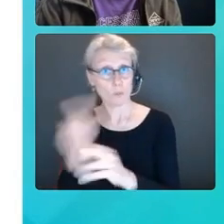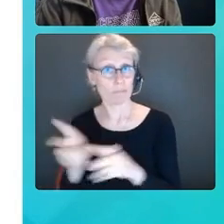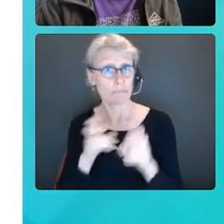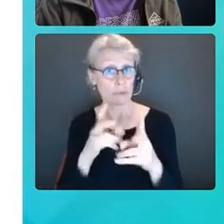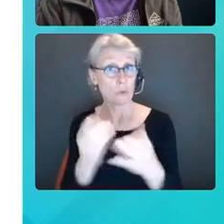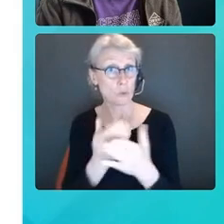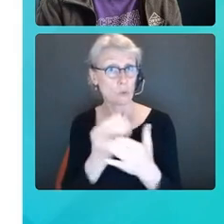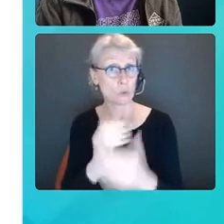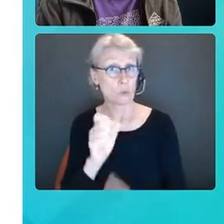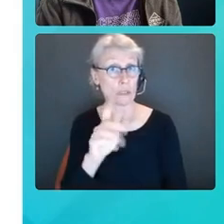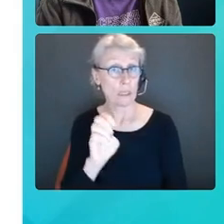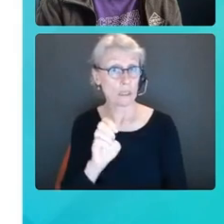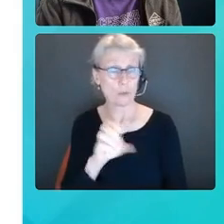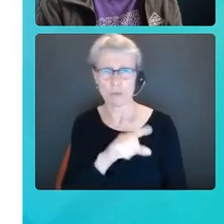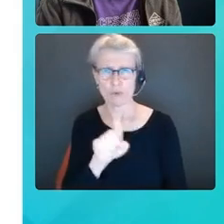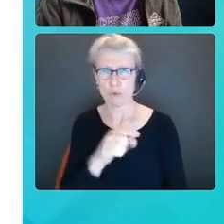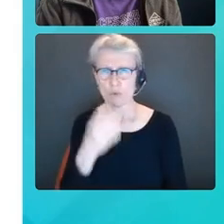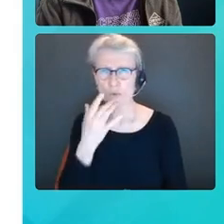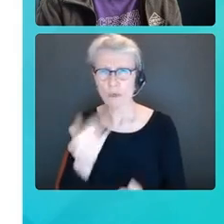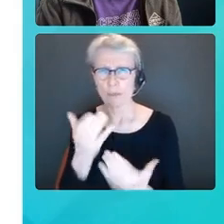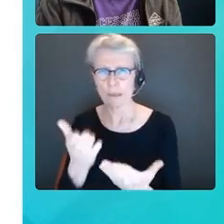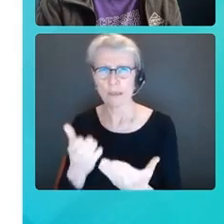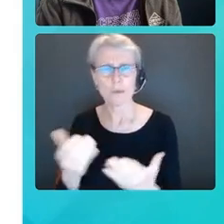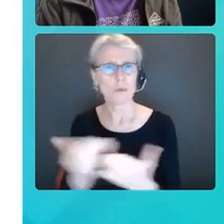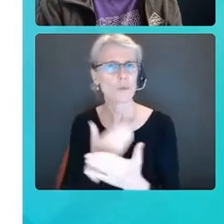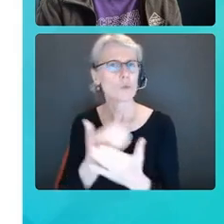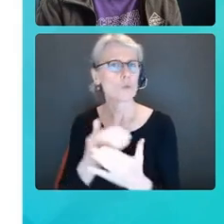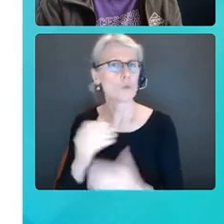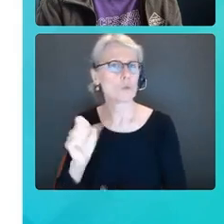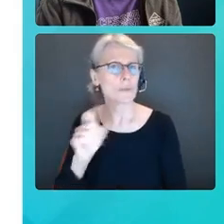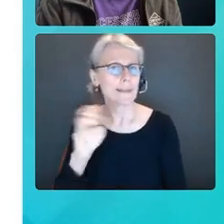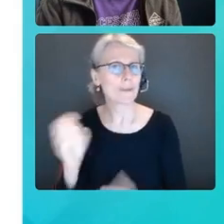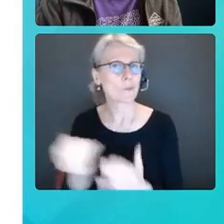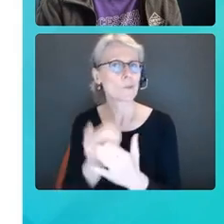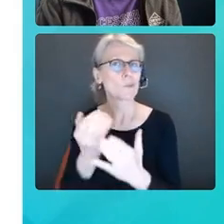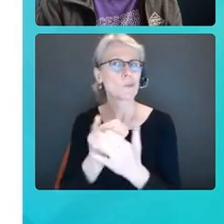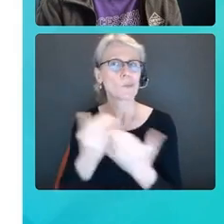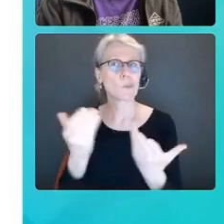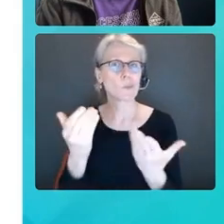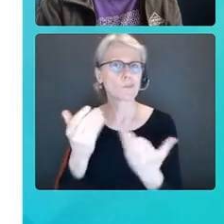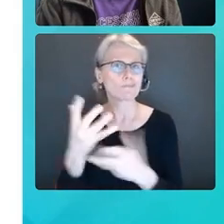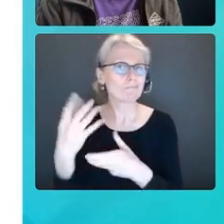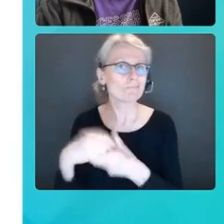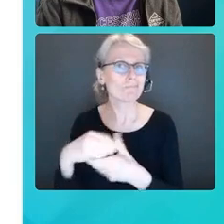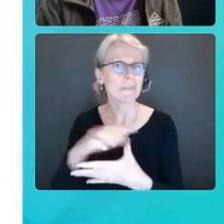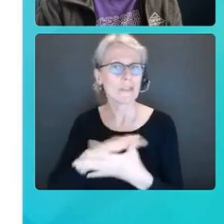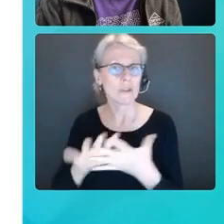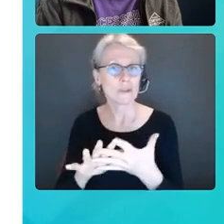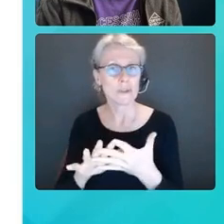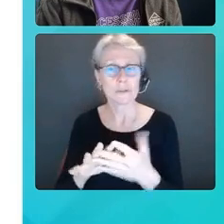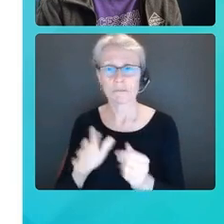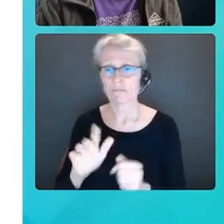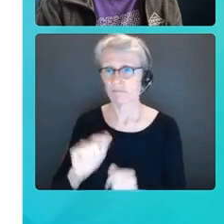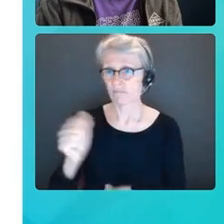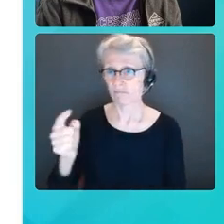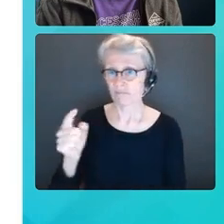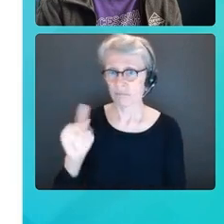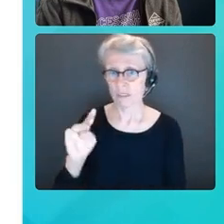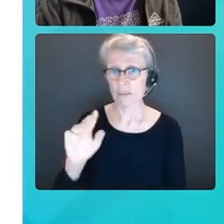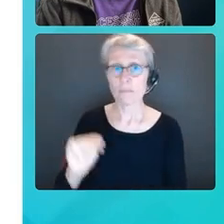template with the newest of features? Kim, you want to take this? Maybe talk about our component library a little bit?